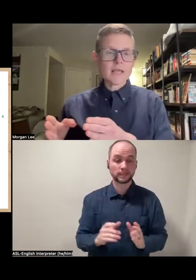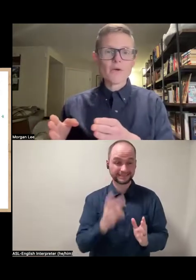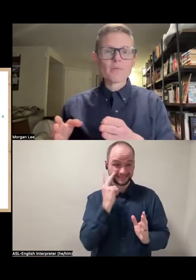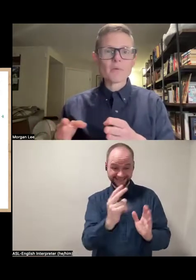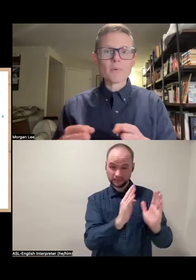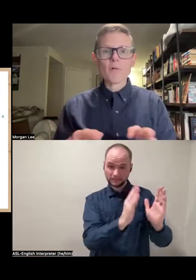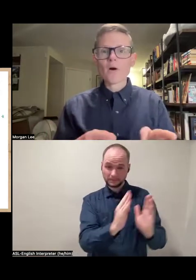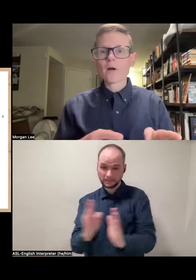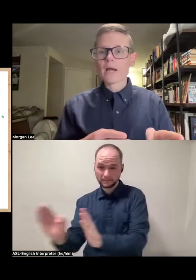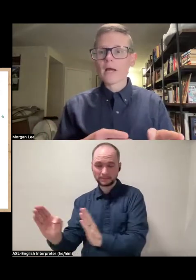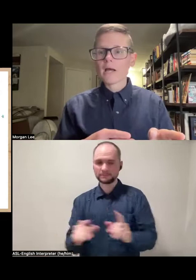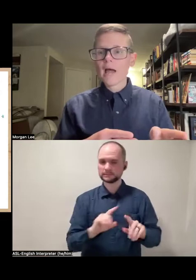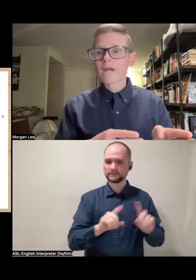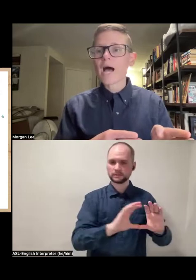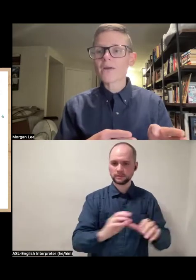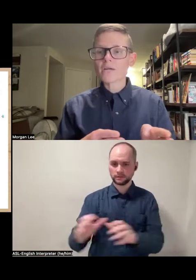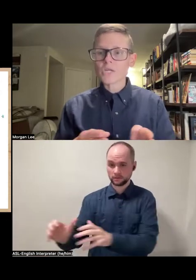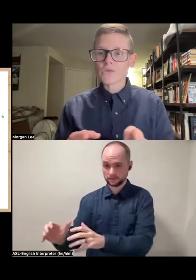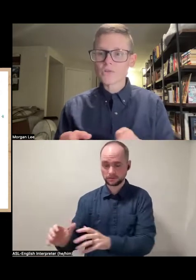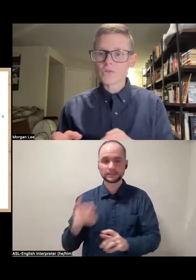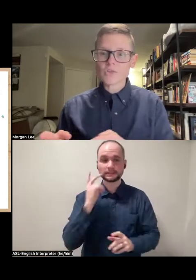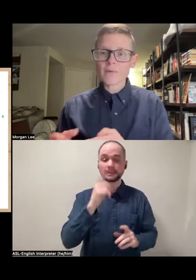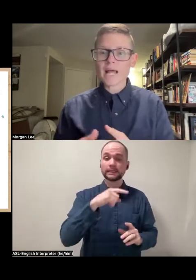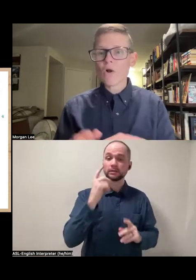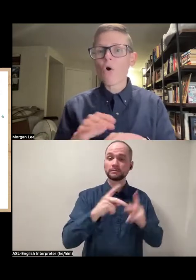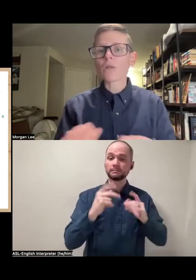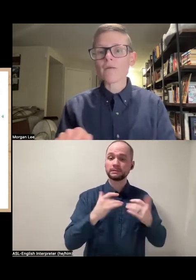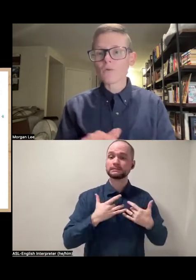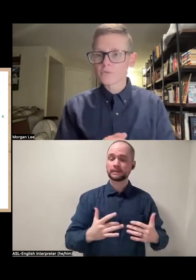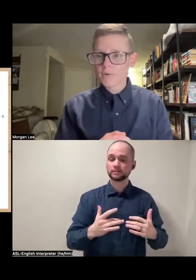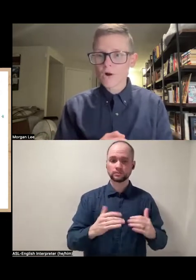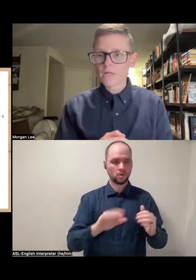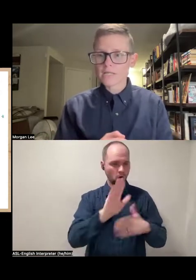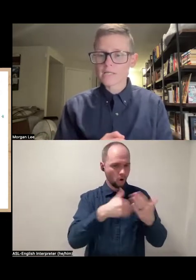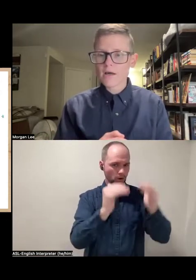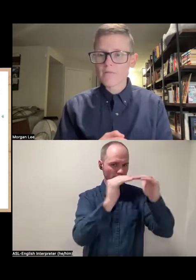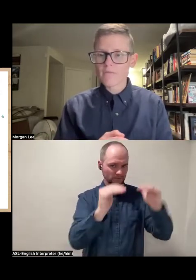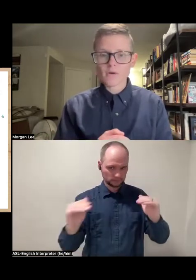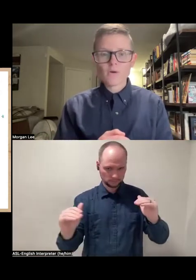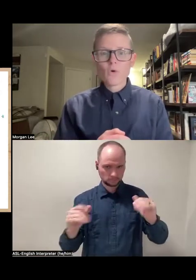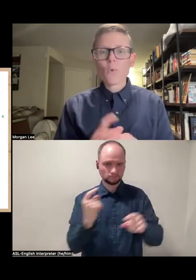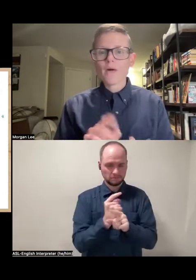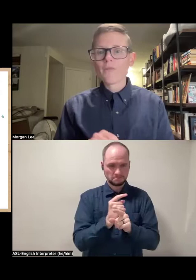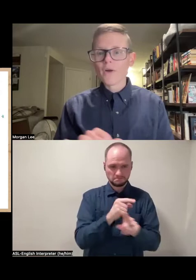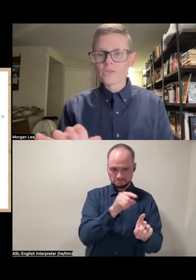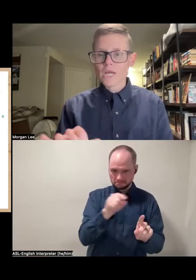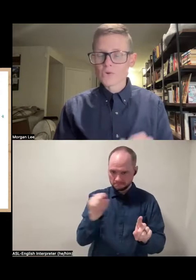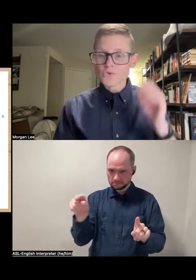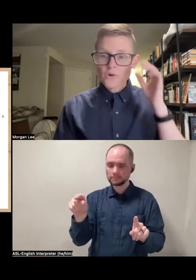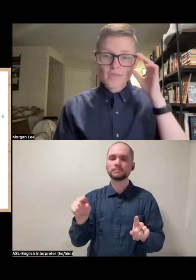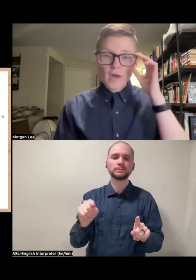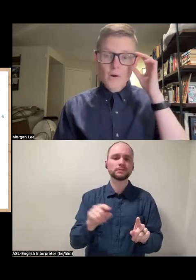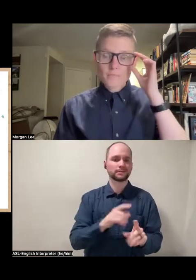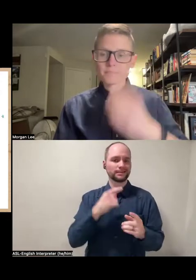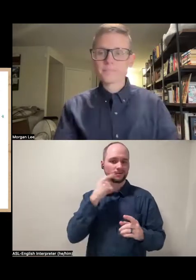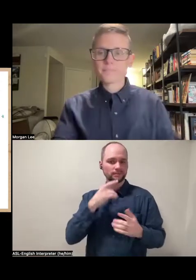see that hearing people are having higher educational achievement at all levels, regardless of where on their educational